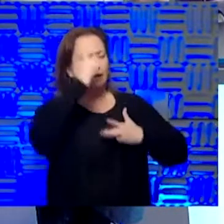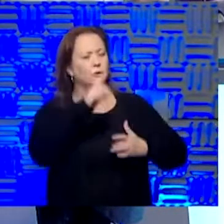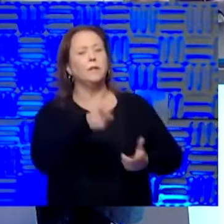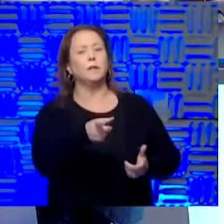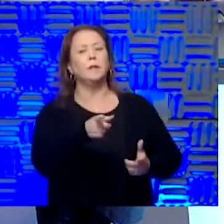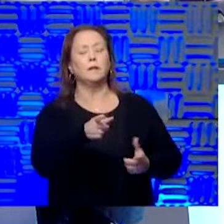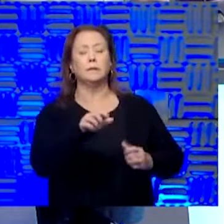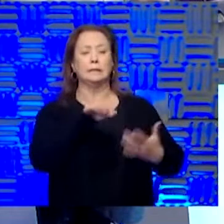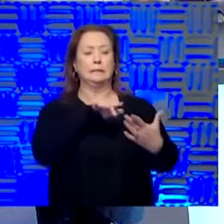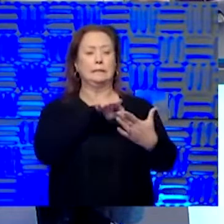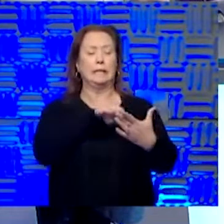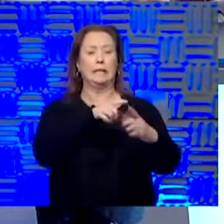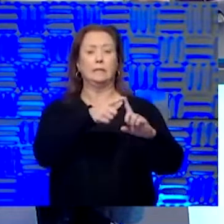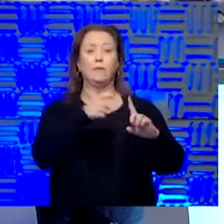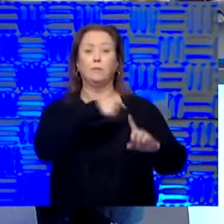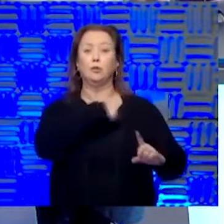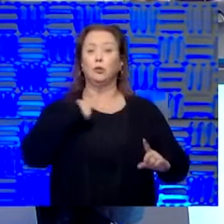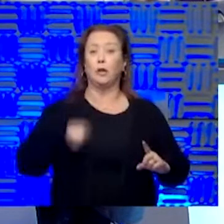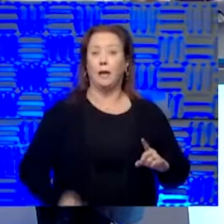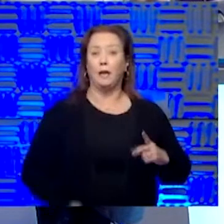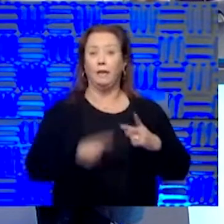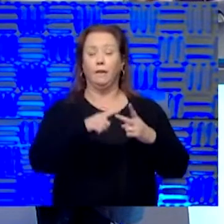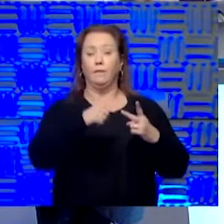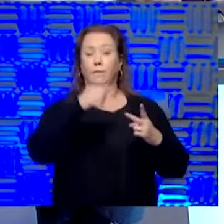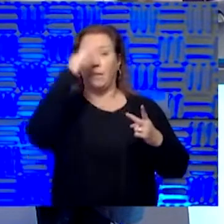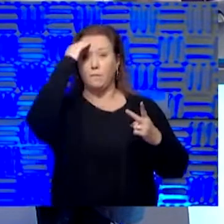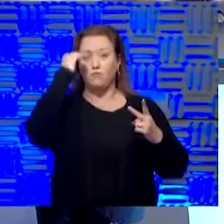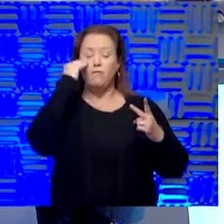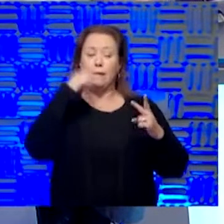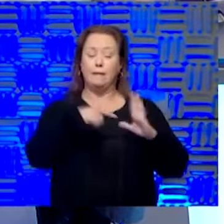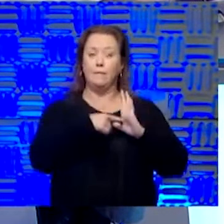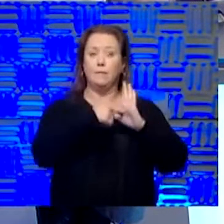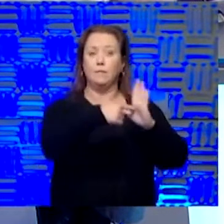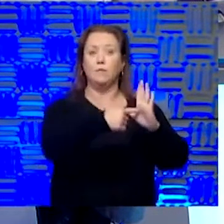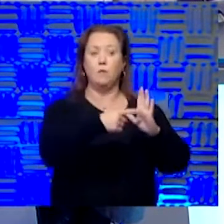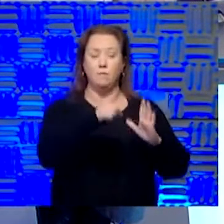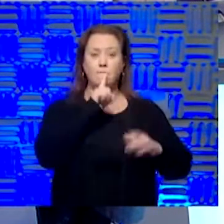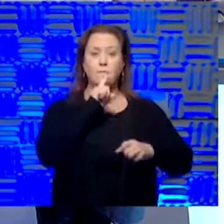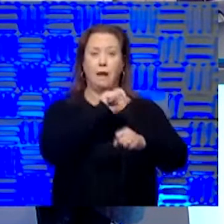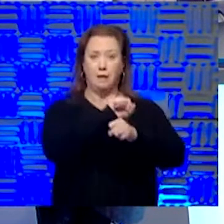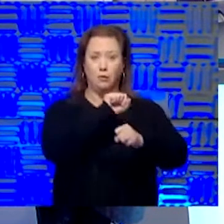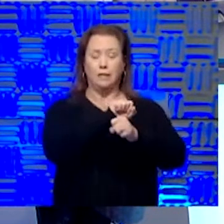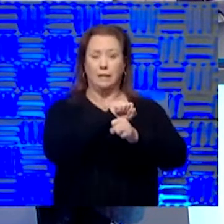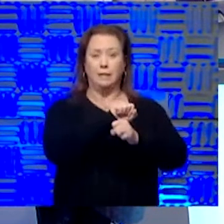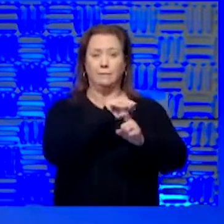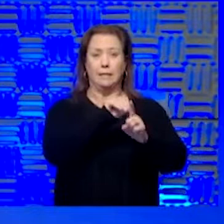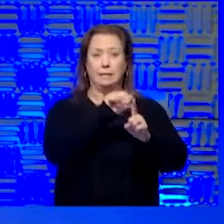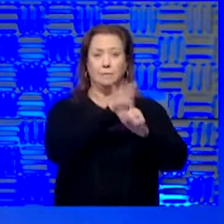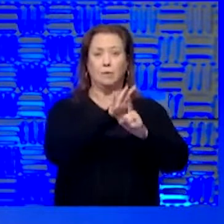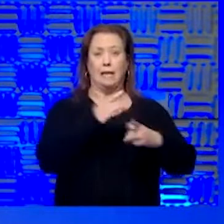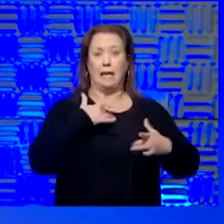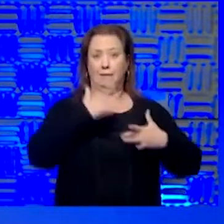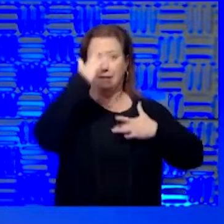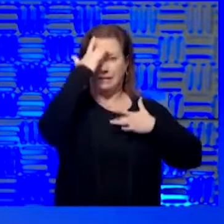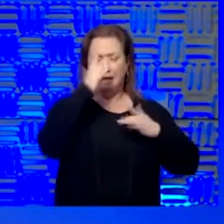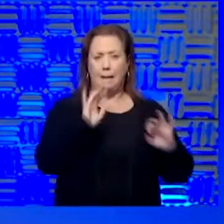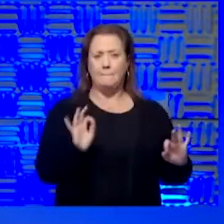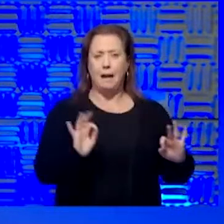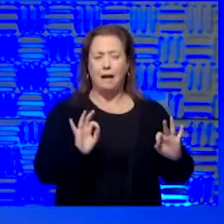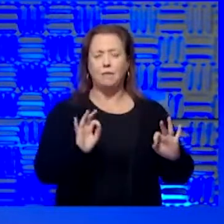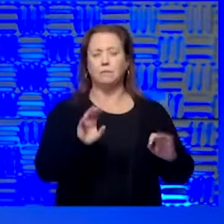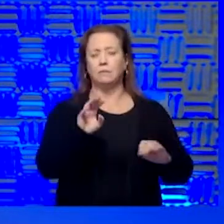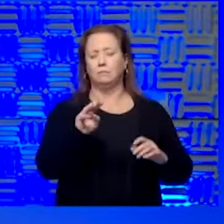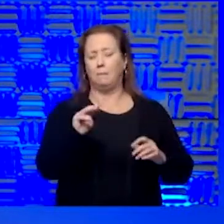that certainly studies from China, from Korea, they have shown that even if you have had the disease, mild, moderate, even